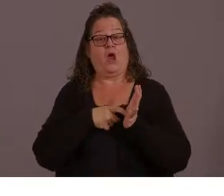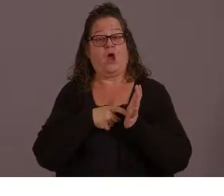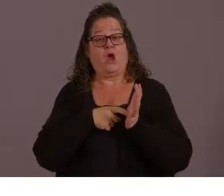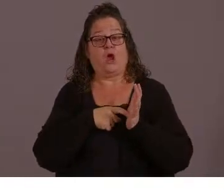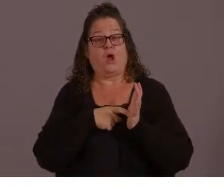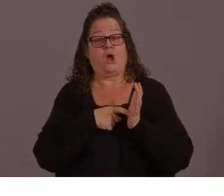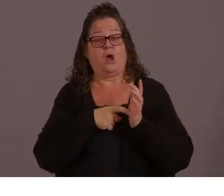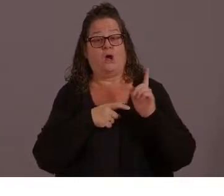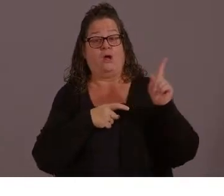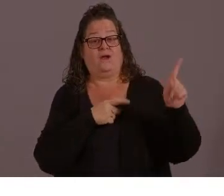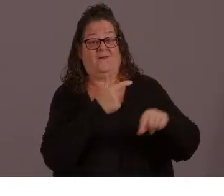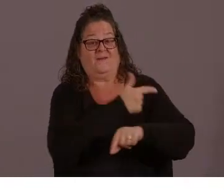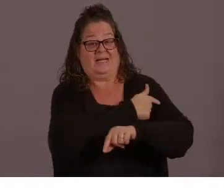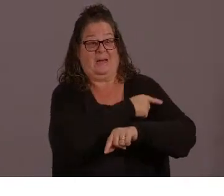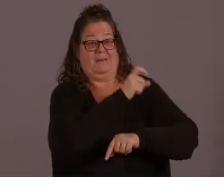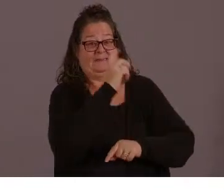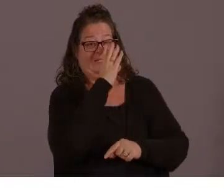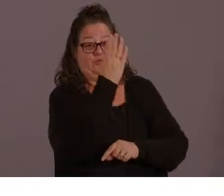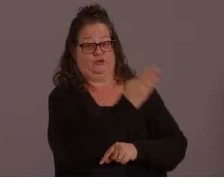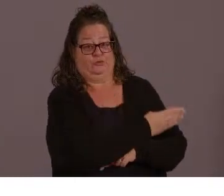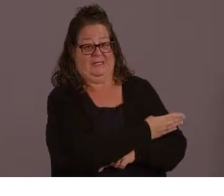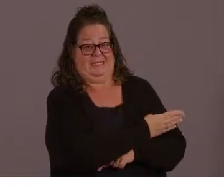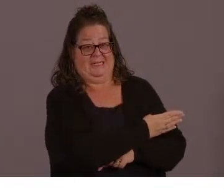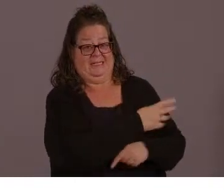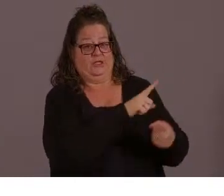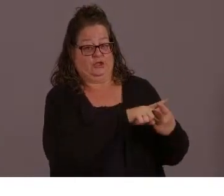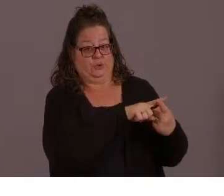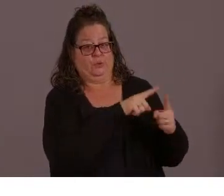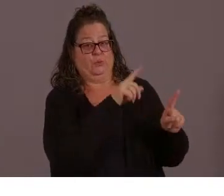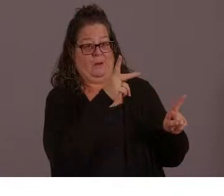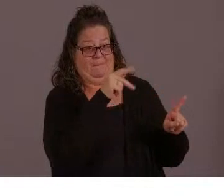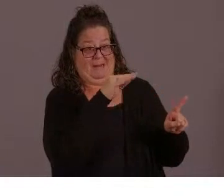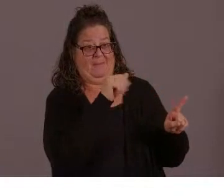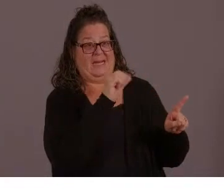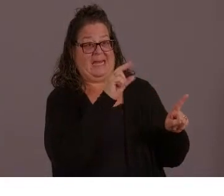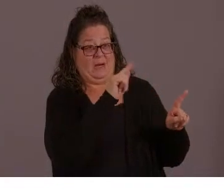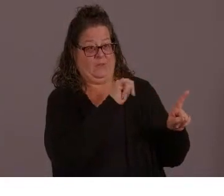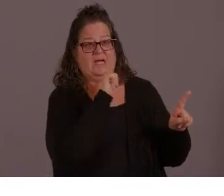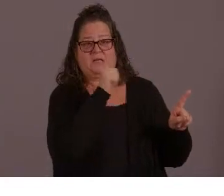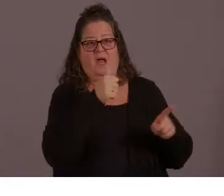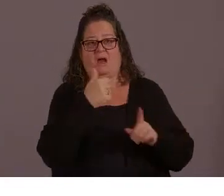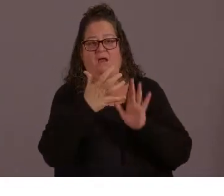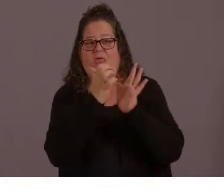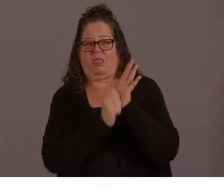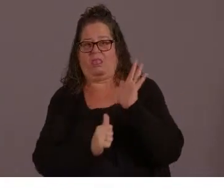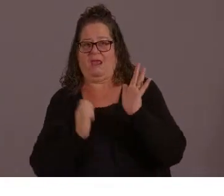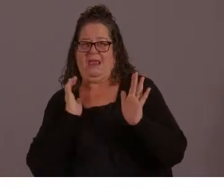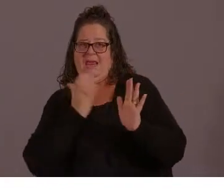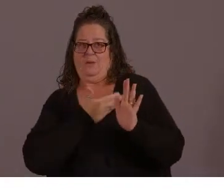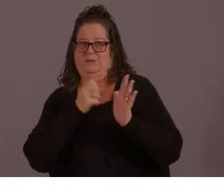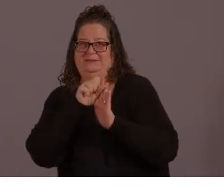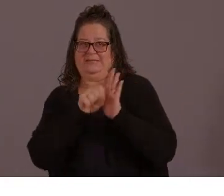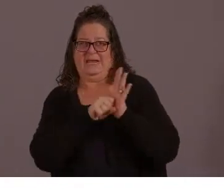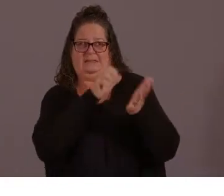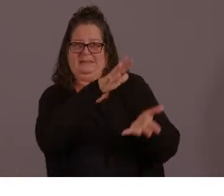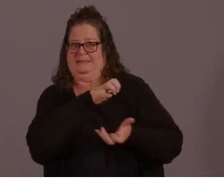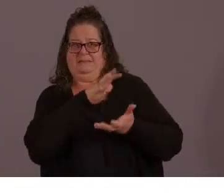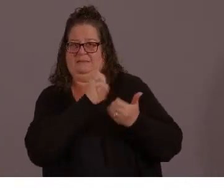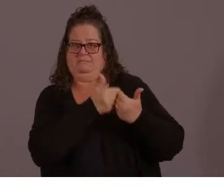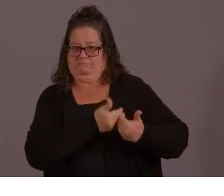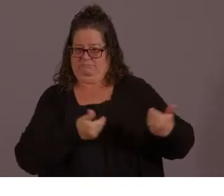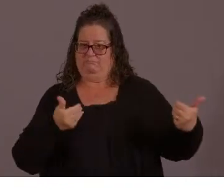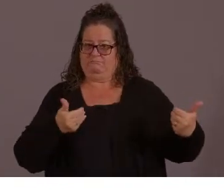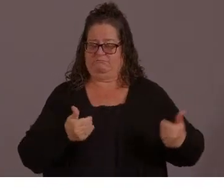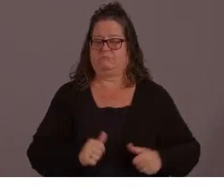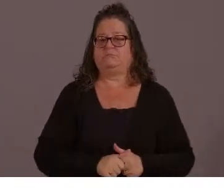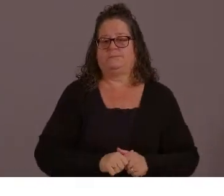supply to the state or impact state vaccine resources and operations. So the state remains ready, willing, and able to take